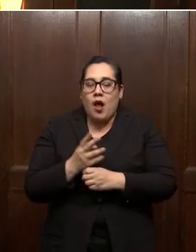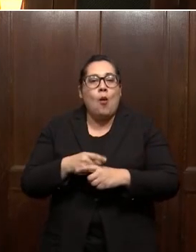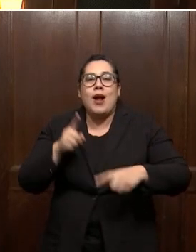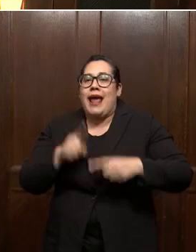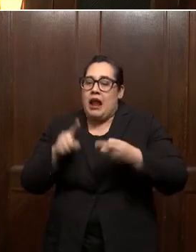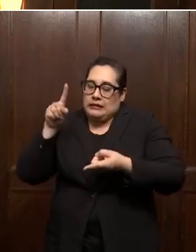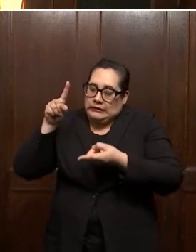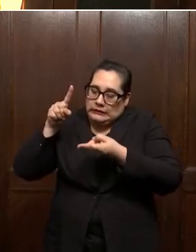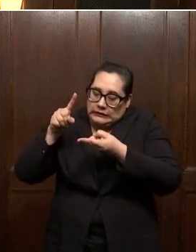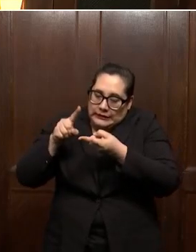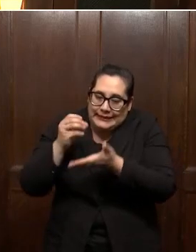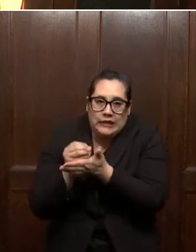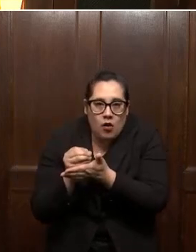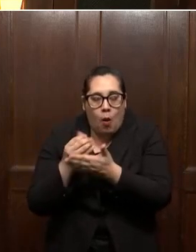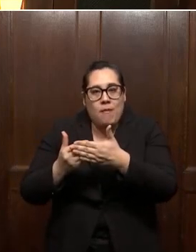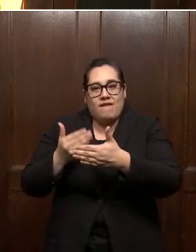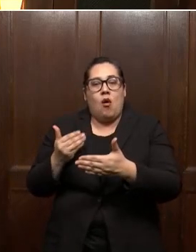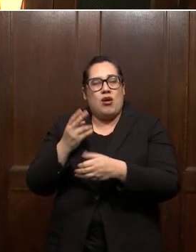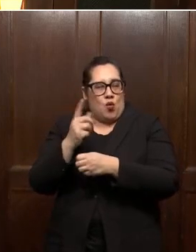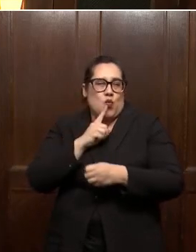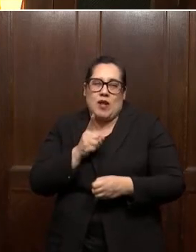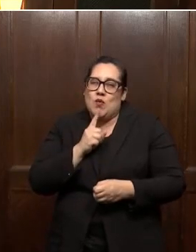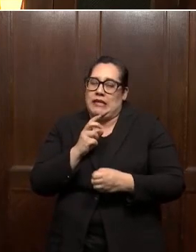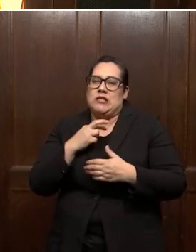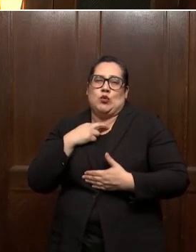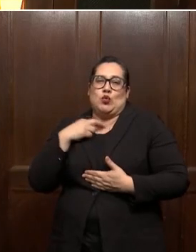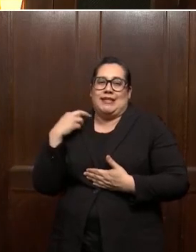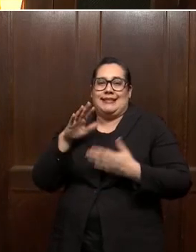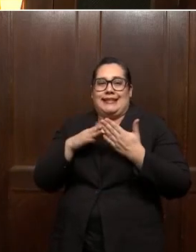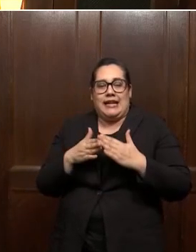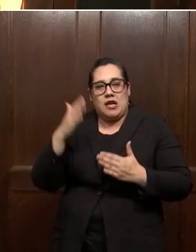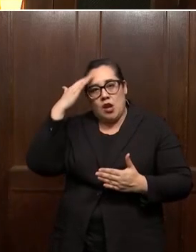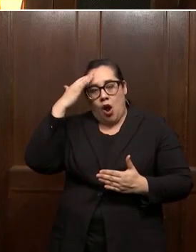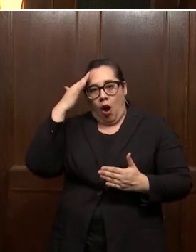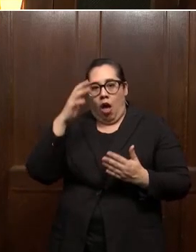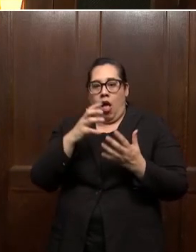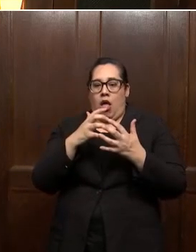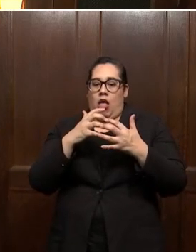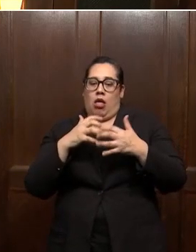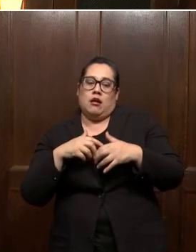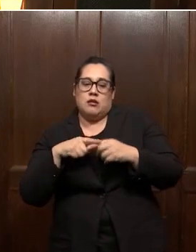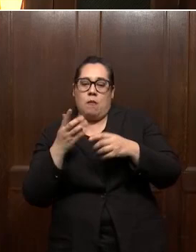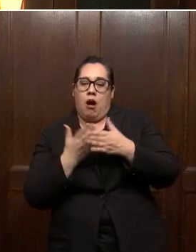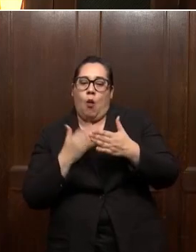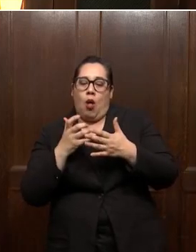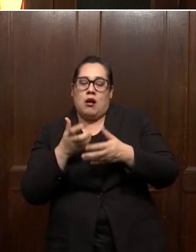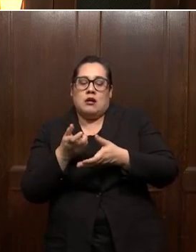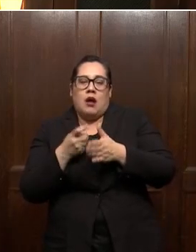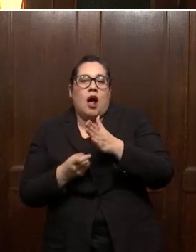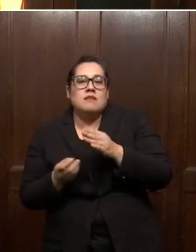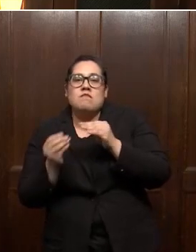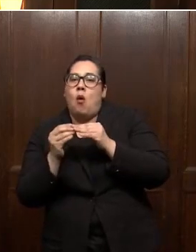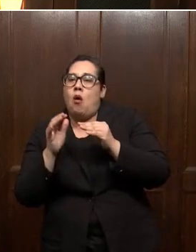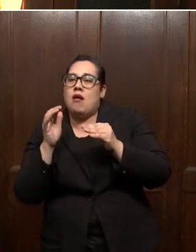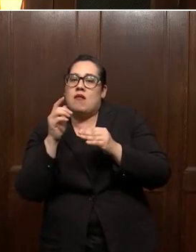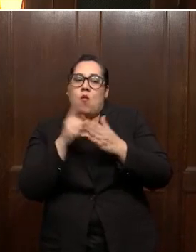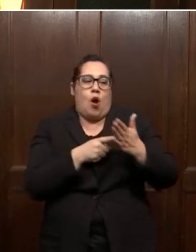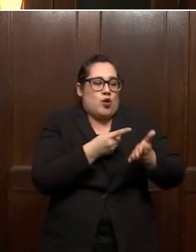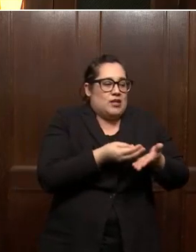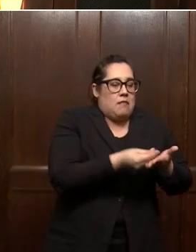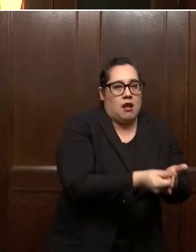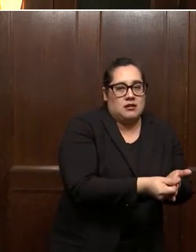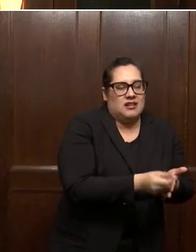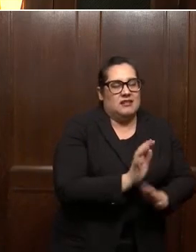down to zero on the reserve fund before you really risk the city kind of toppling into an area that would cost much more than even the money that you're